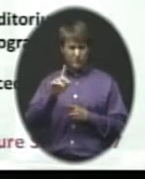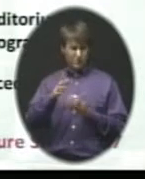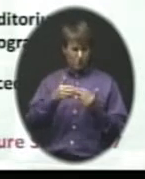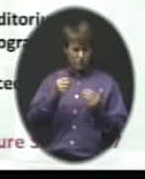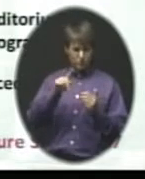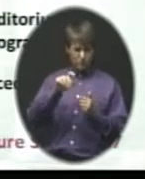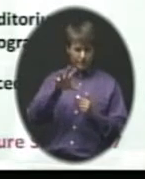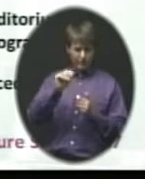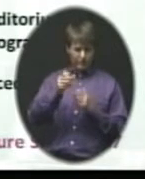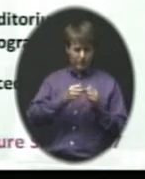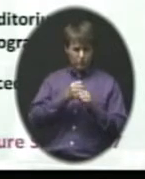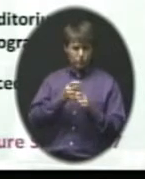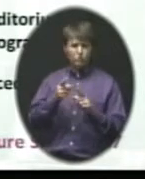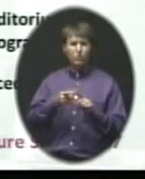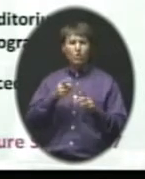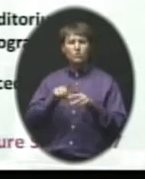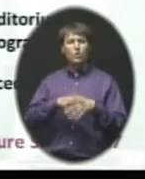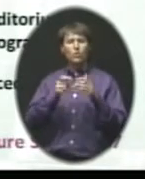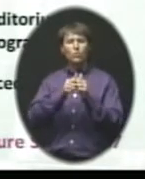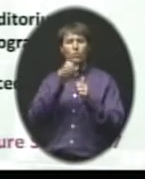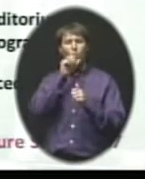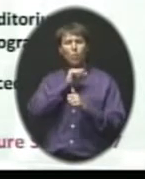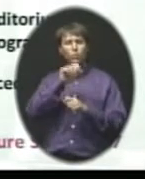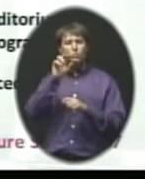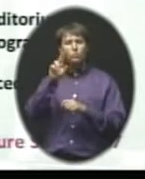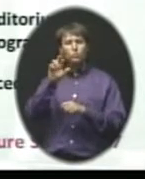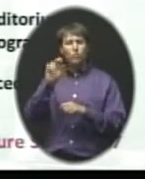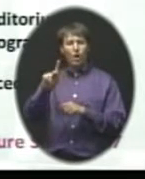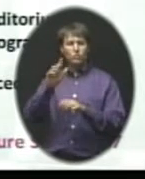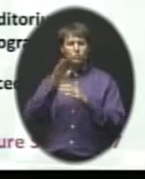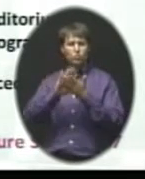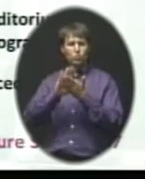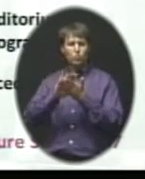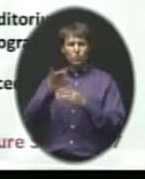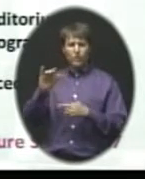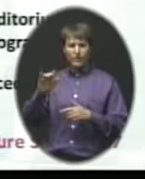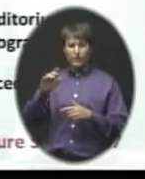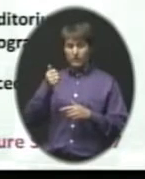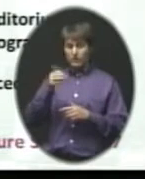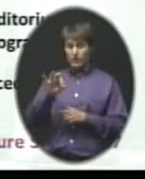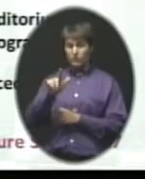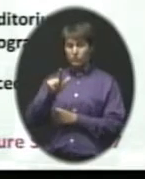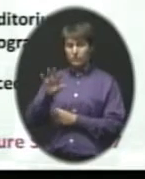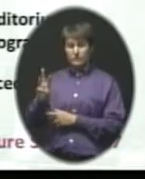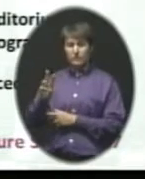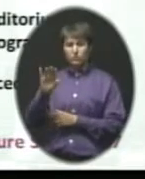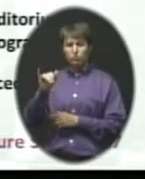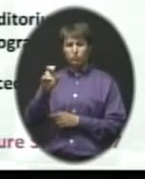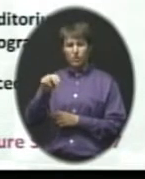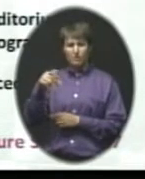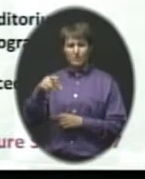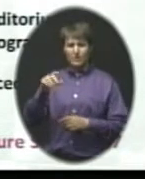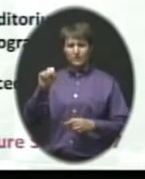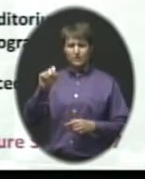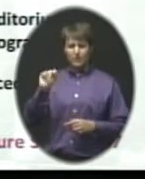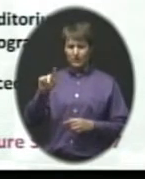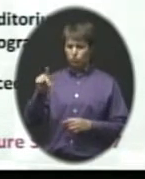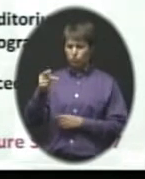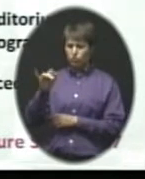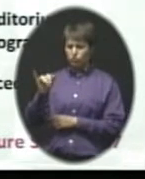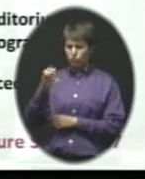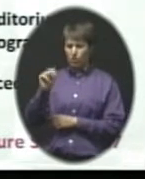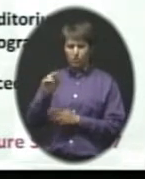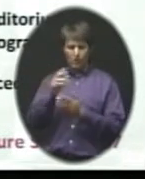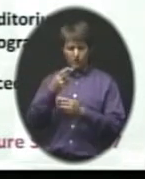with the old Rock School in 1926. John P. St. John High School was built and has taken on additions over